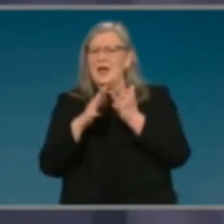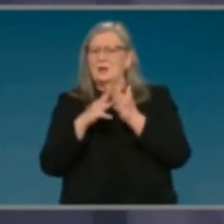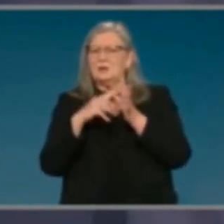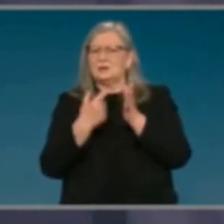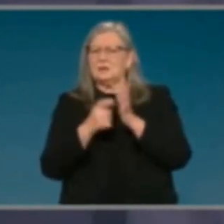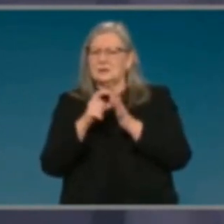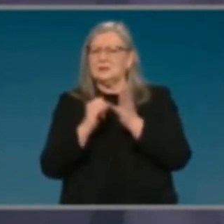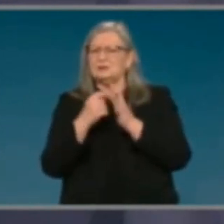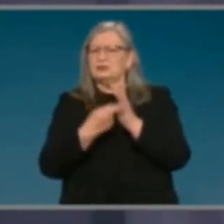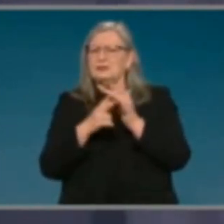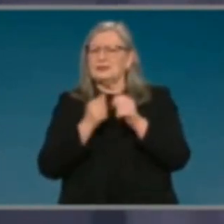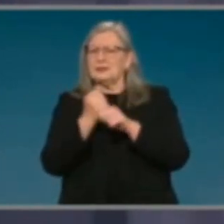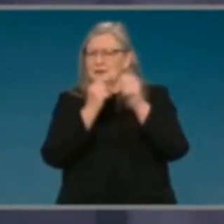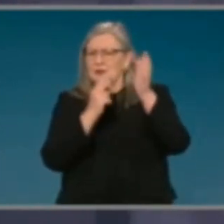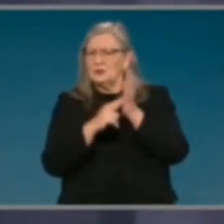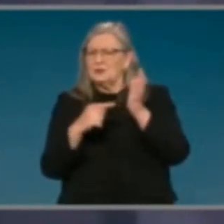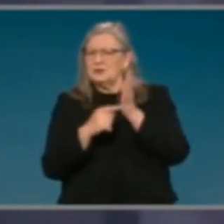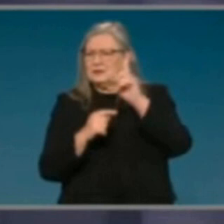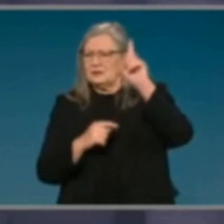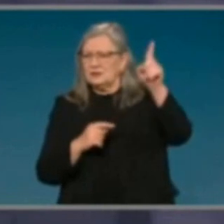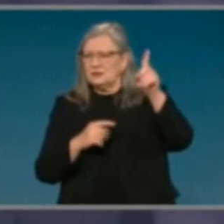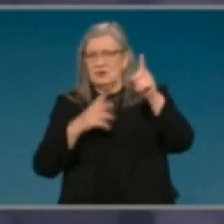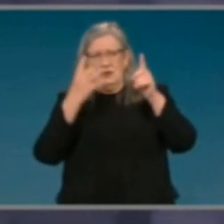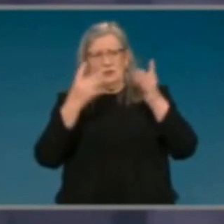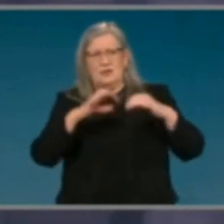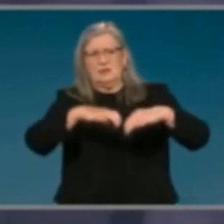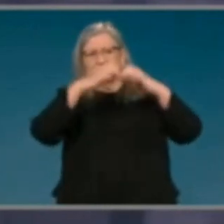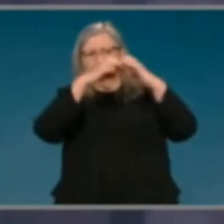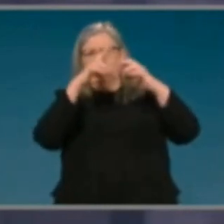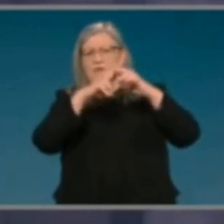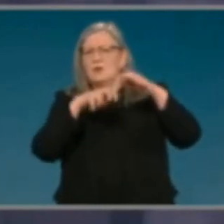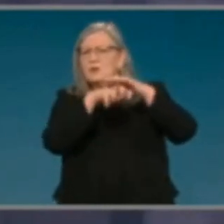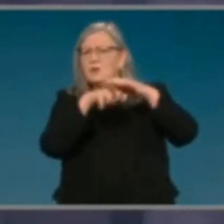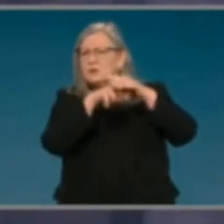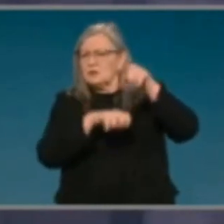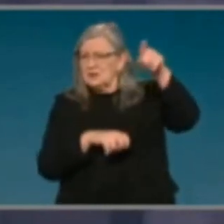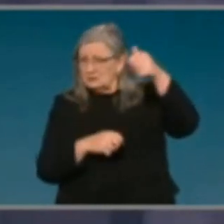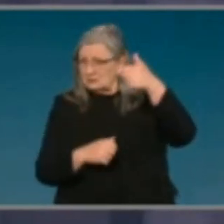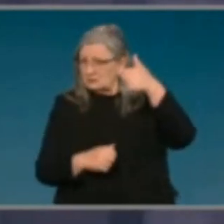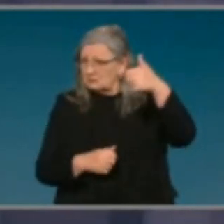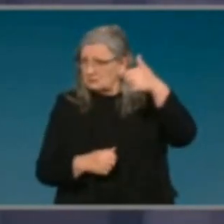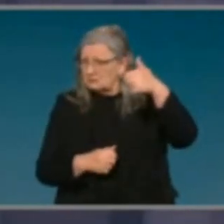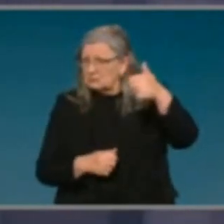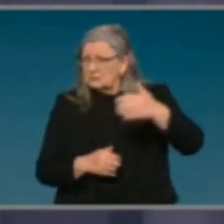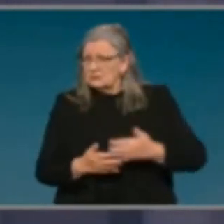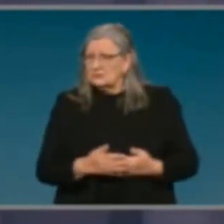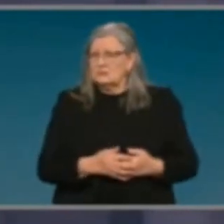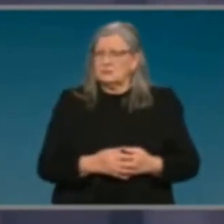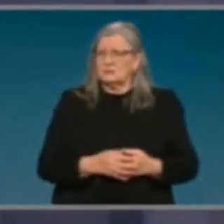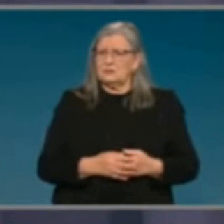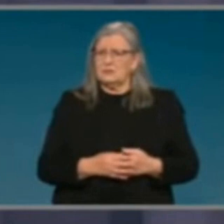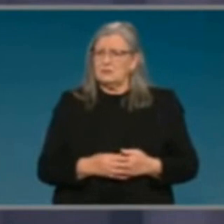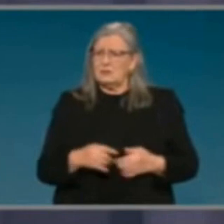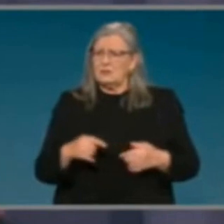will stand up later today, and that's doing a great job, and obviously we're continuing to develop